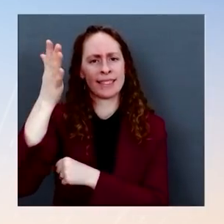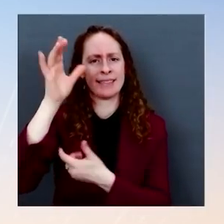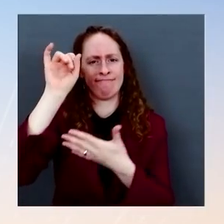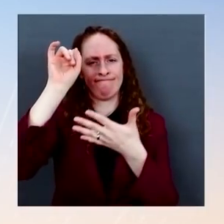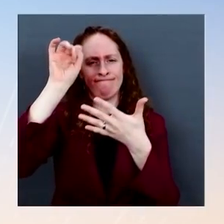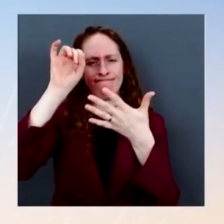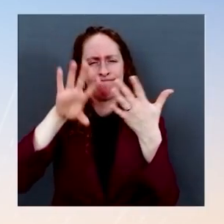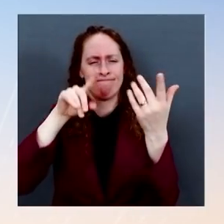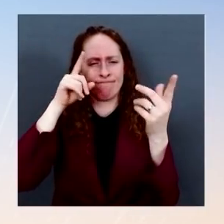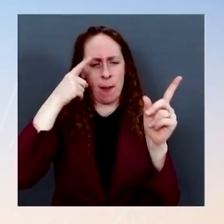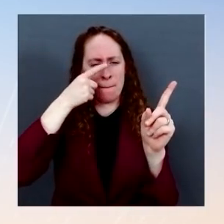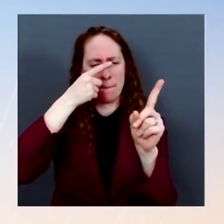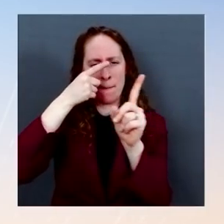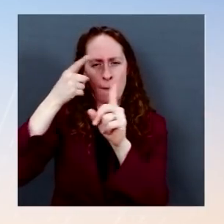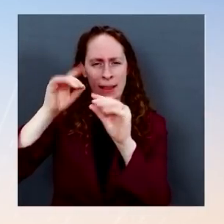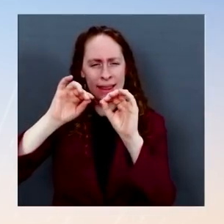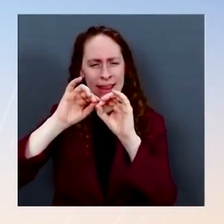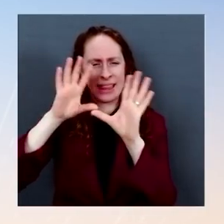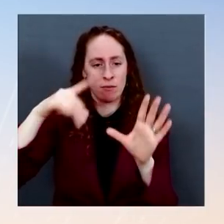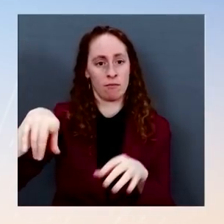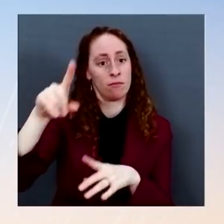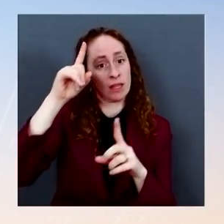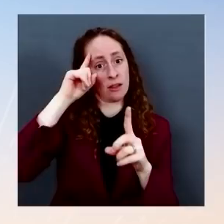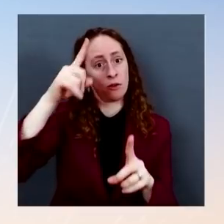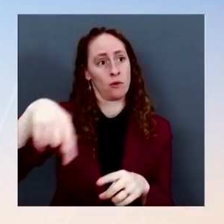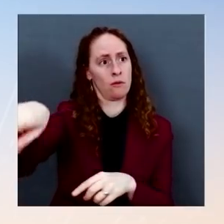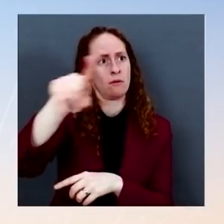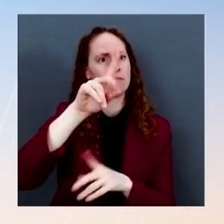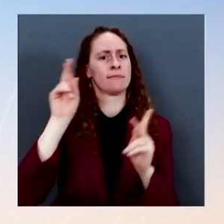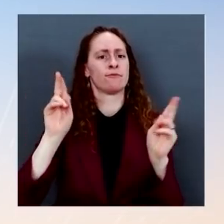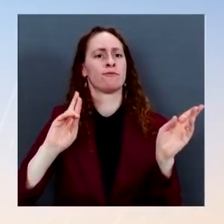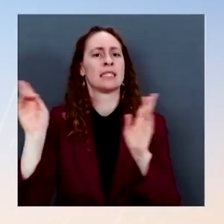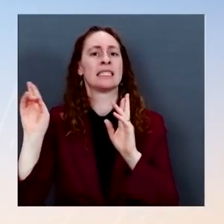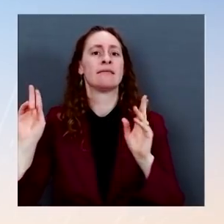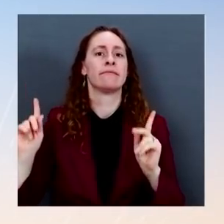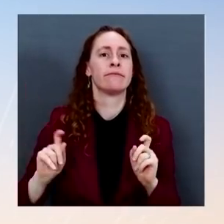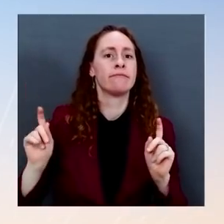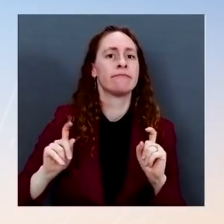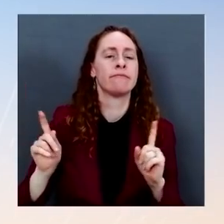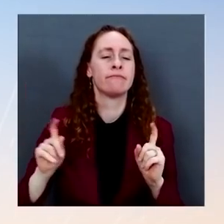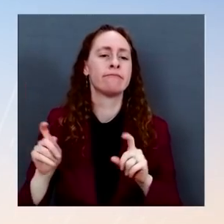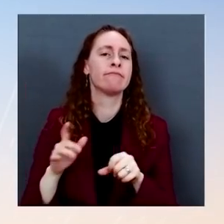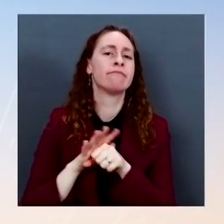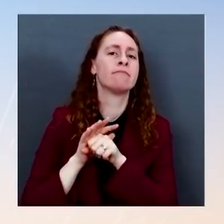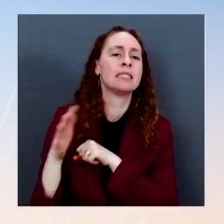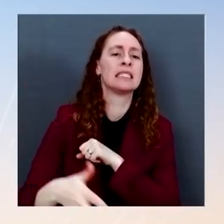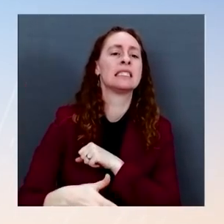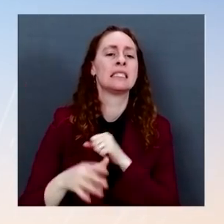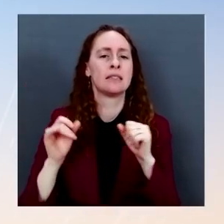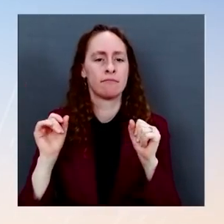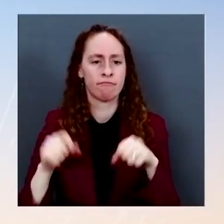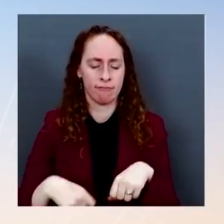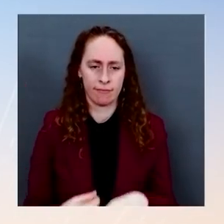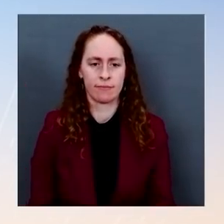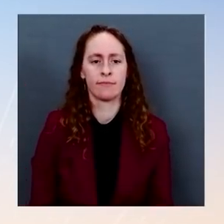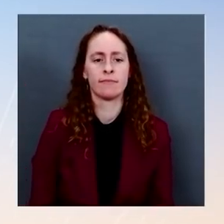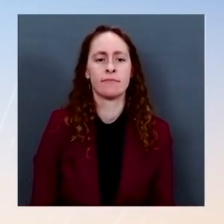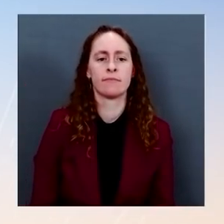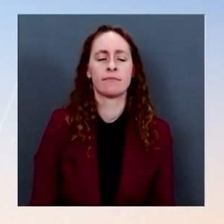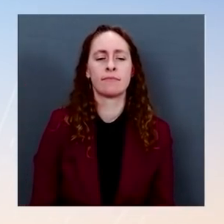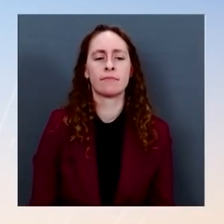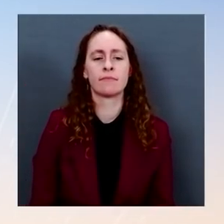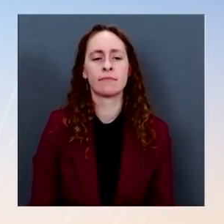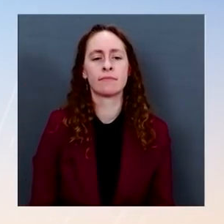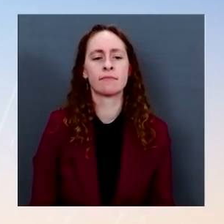a lot of steps over the last few weeks and months. We've quadrupled our testing capacity over just a few months. But really, I think that's a good question, a very